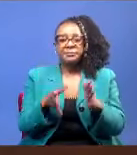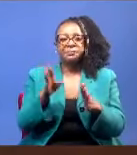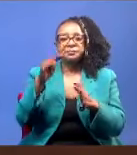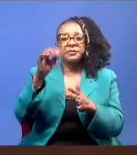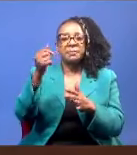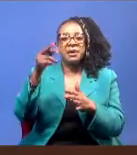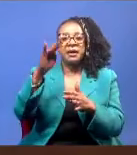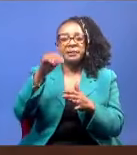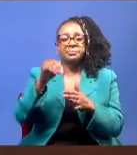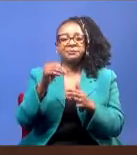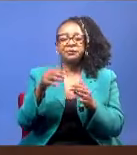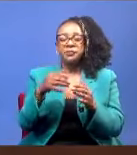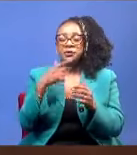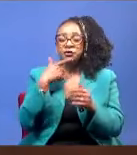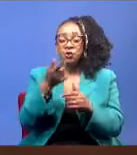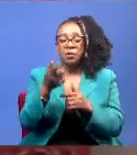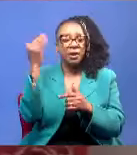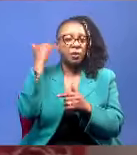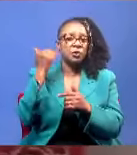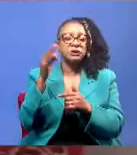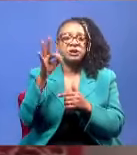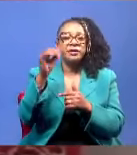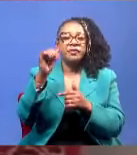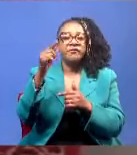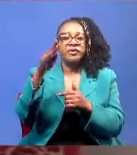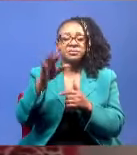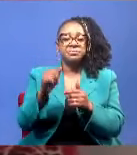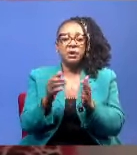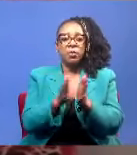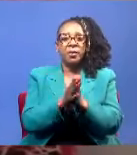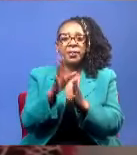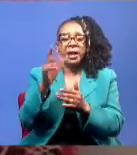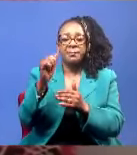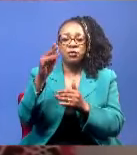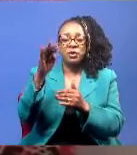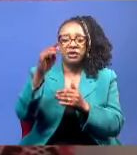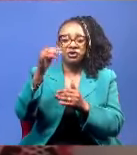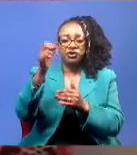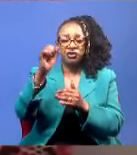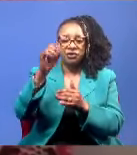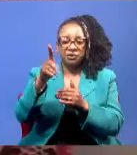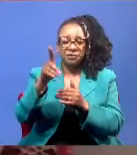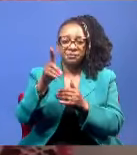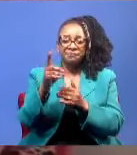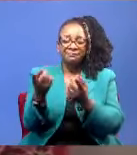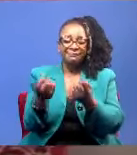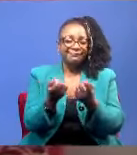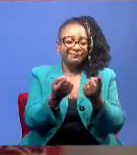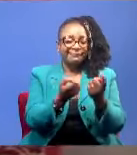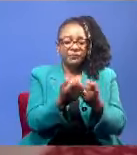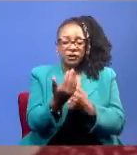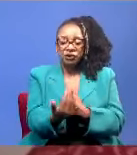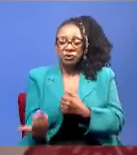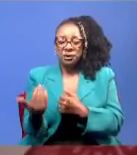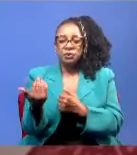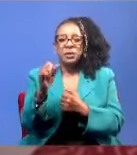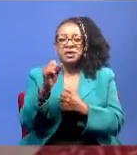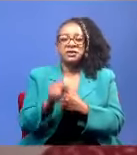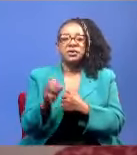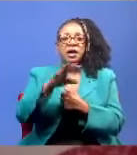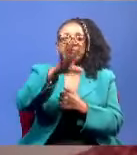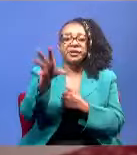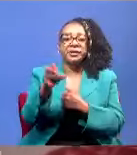Hussein notified the court that Fatma Mohammed and Nafisa Abdurashid lured and transported the minors to a South African